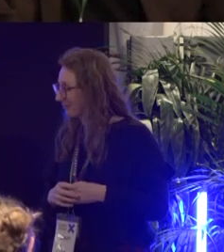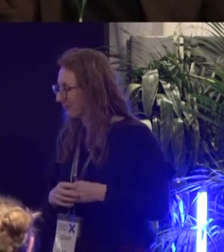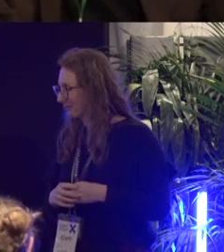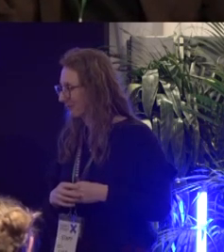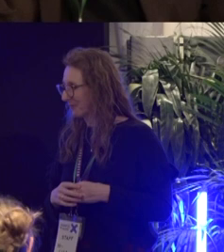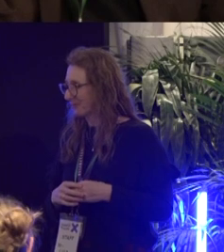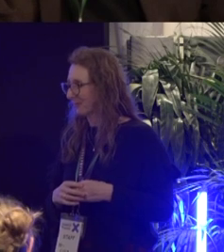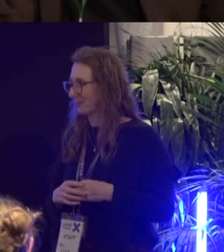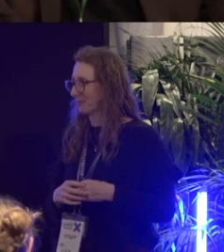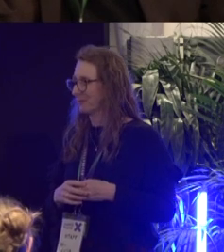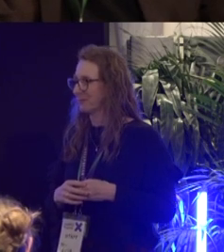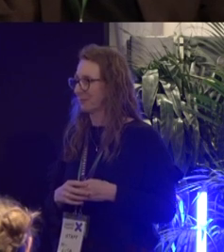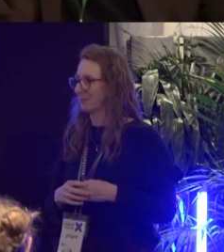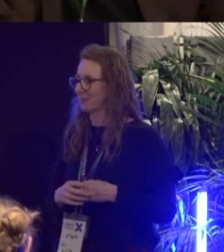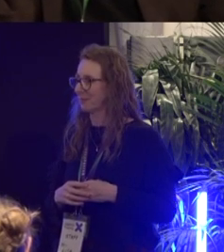that,